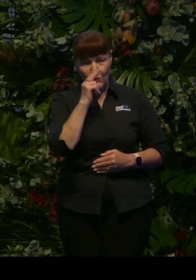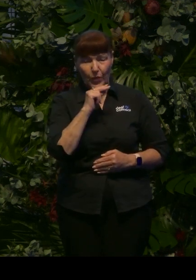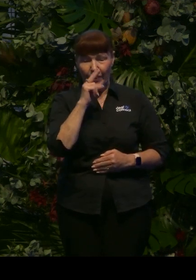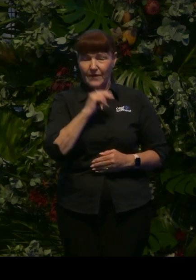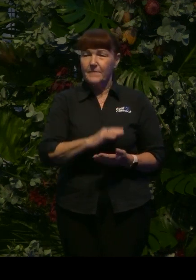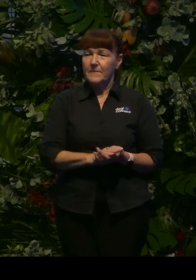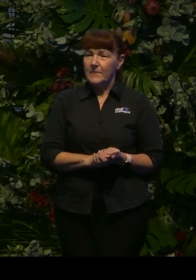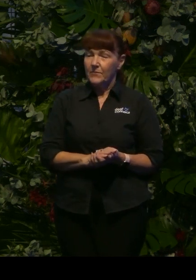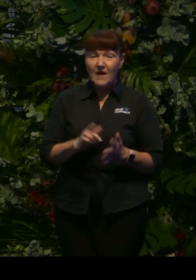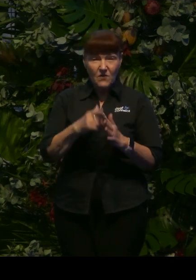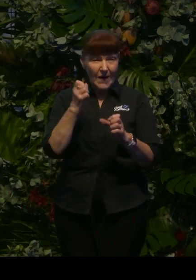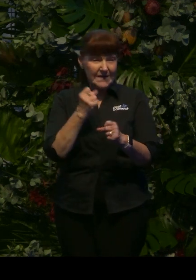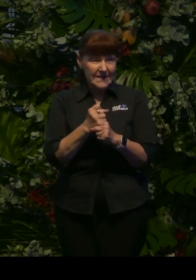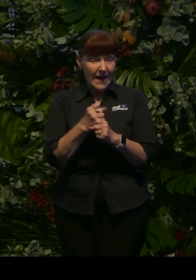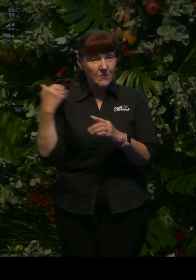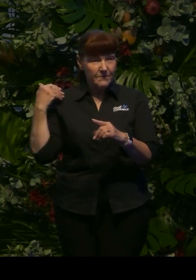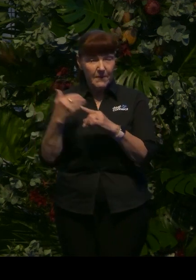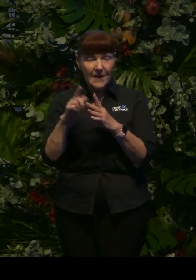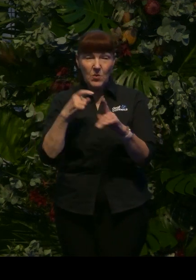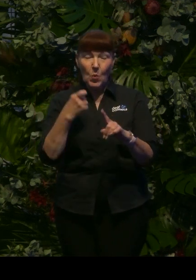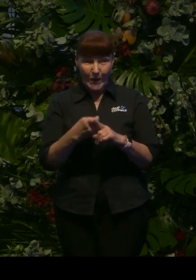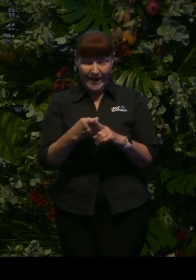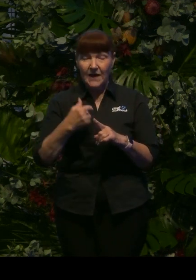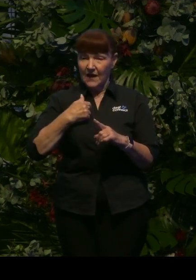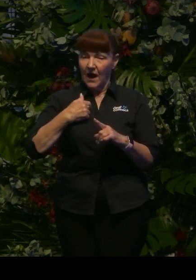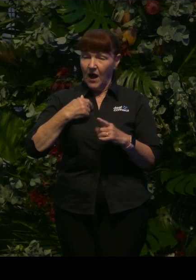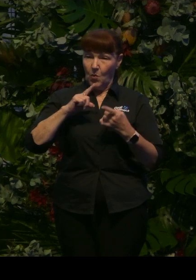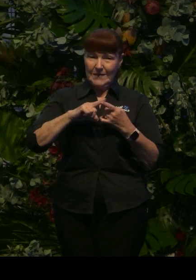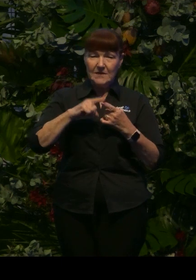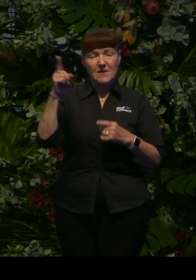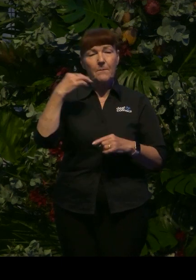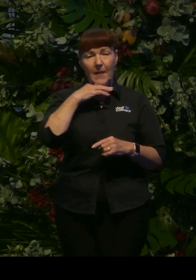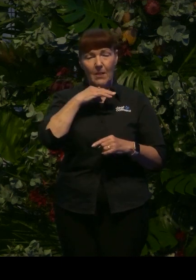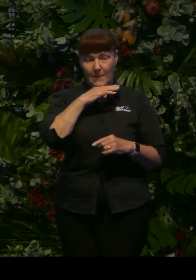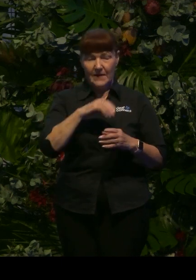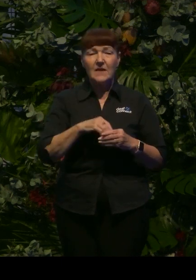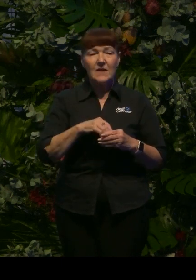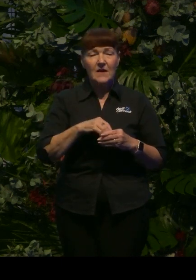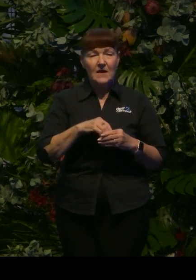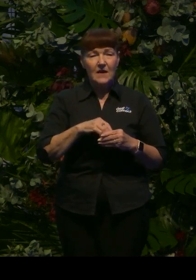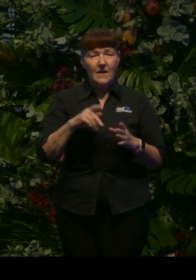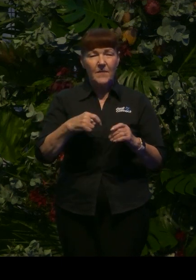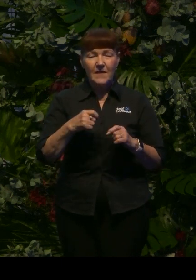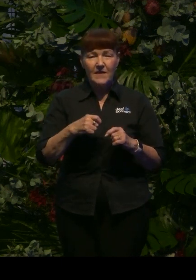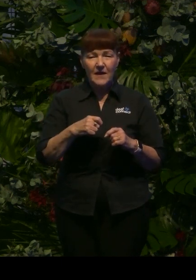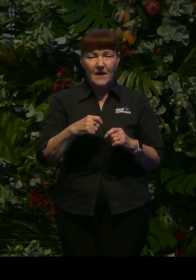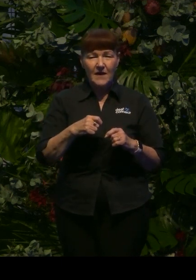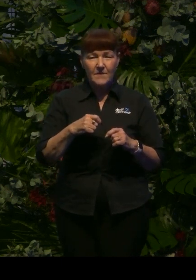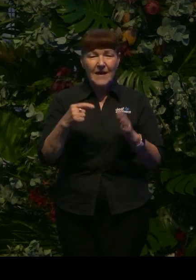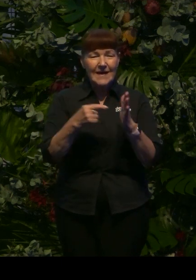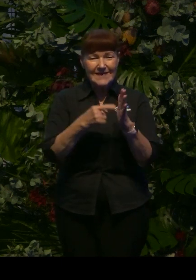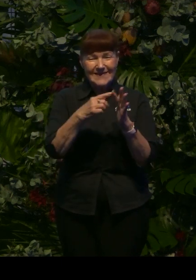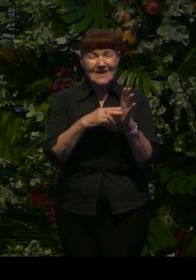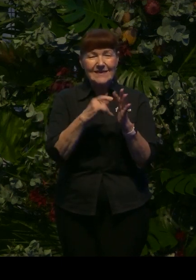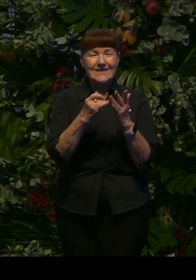For example, just this past week, while I was in Melbourne, the Tennessee legislature